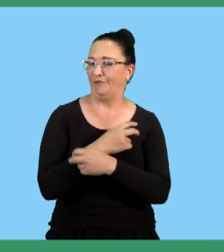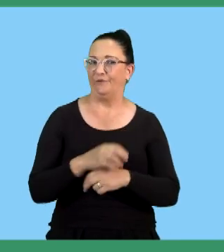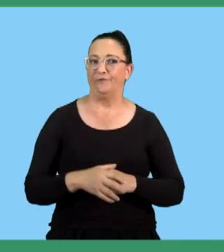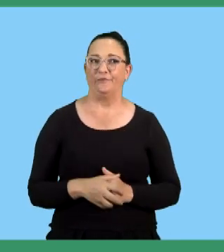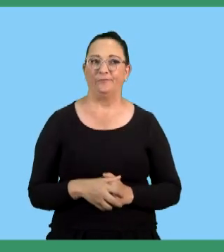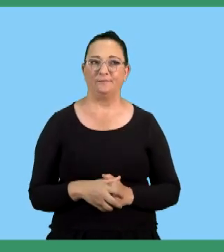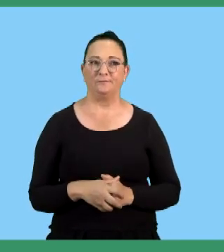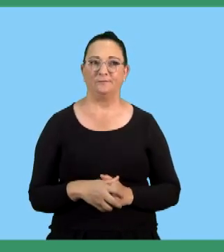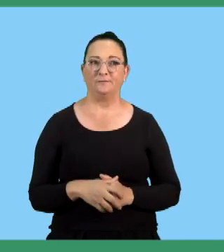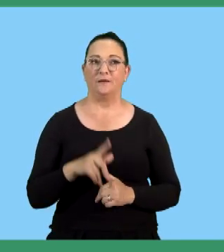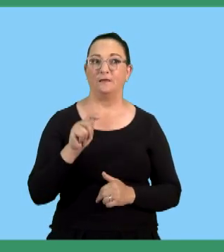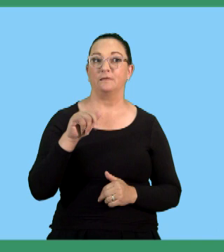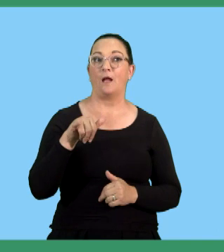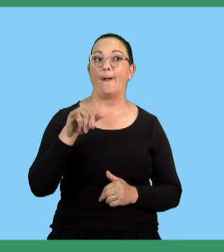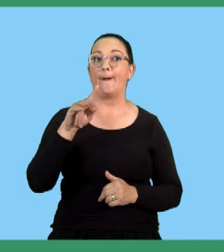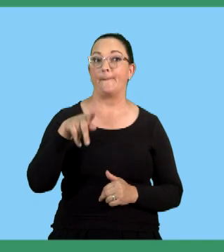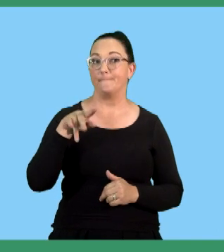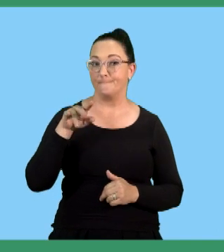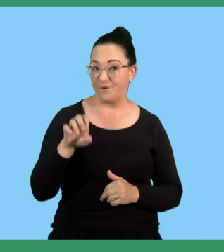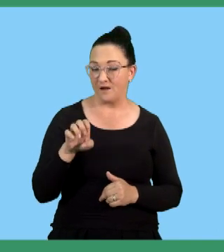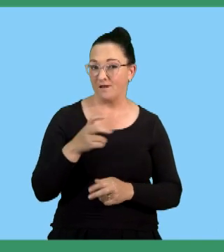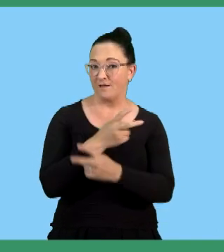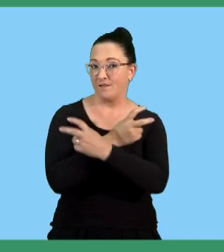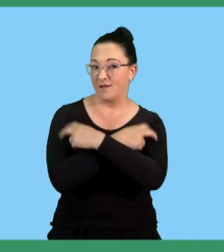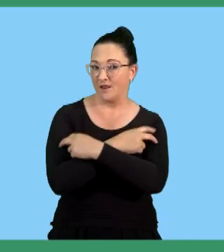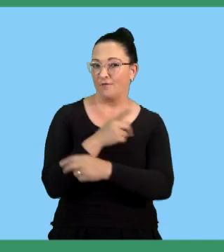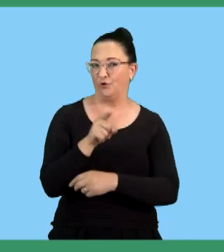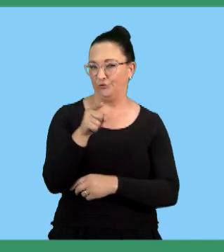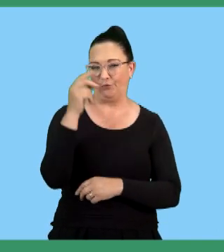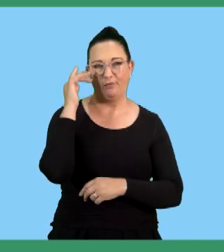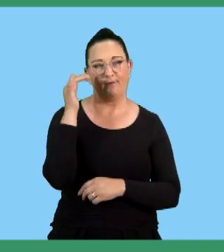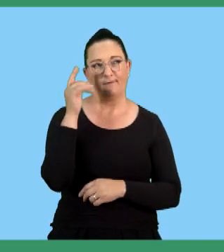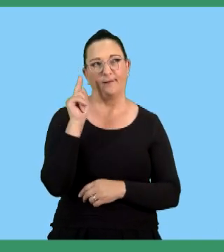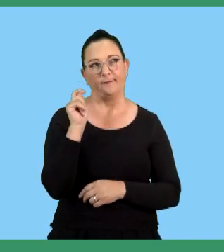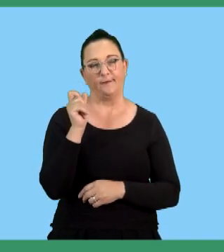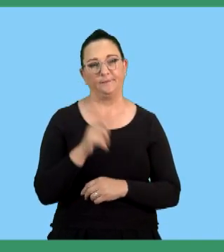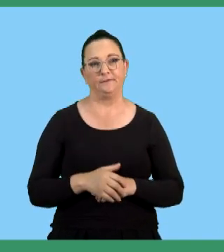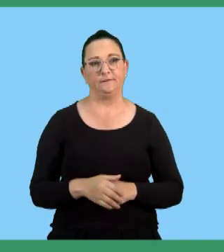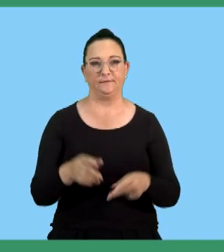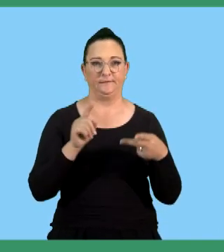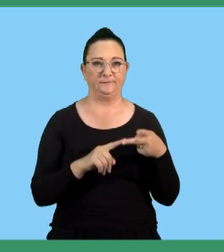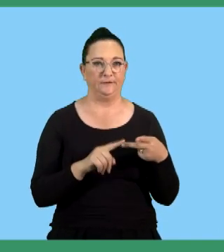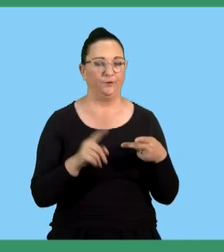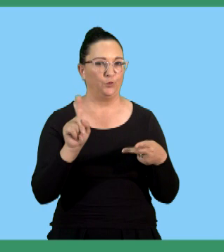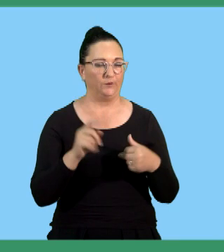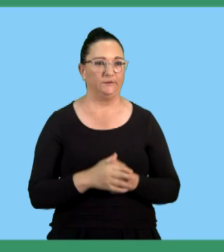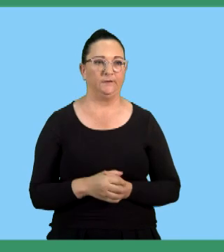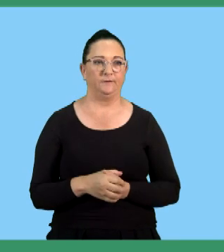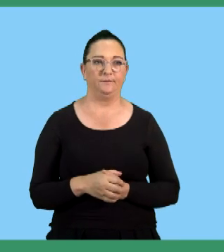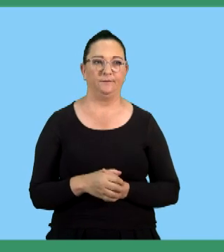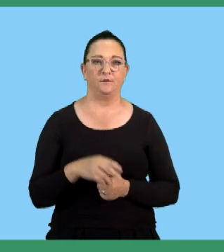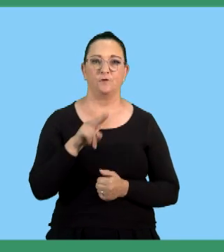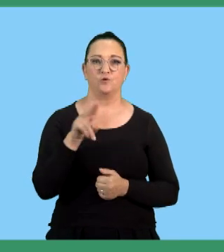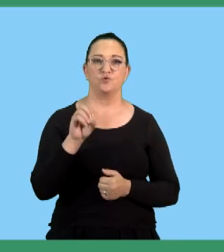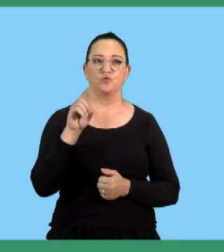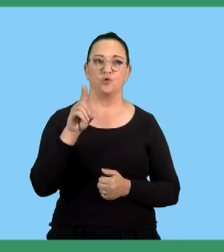basically here, the type of leave provision for this. So just think about it, and then I'm going to the second one. It says here,